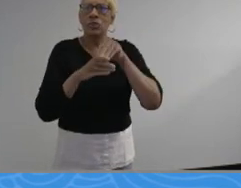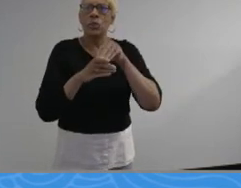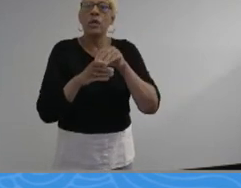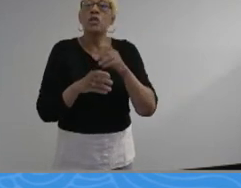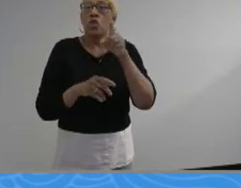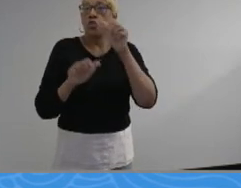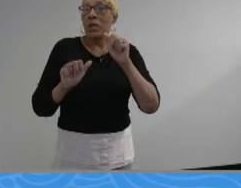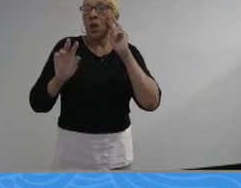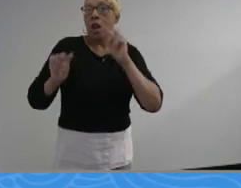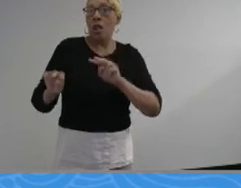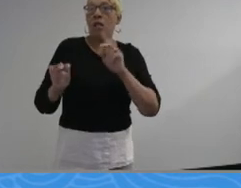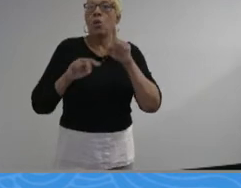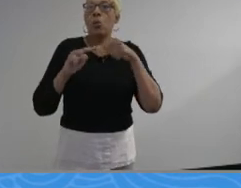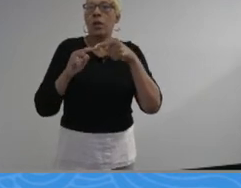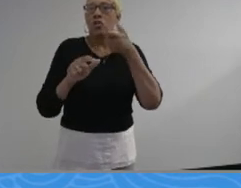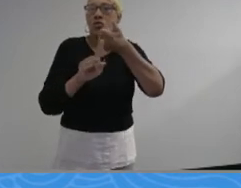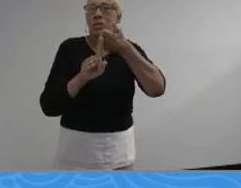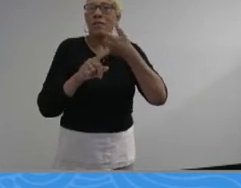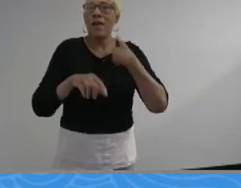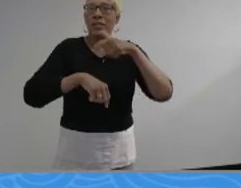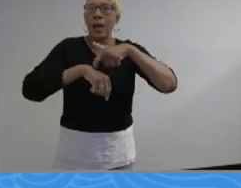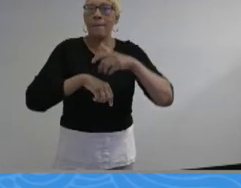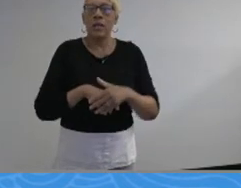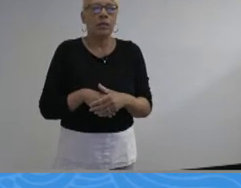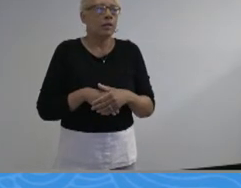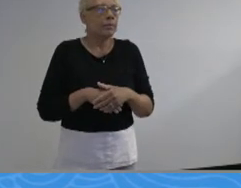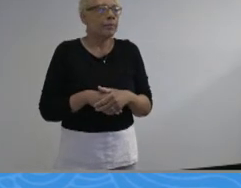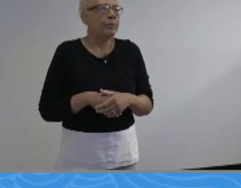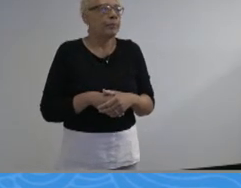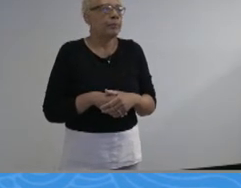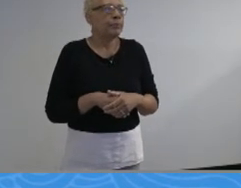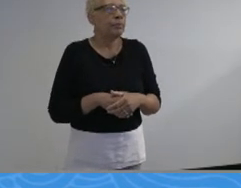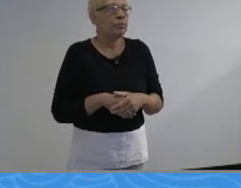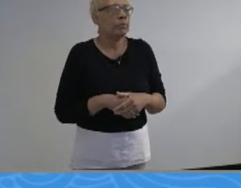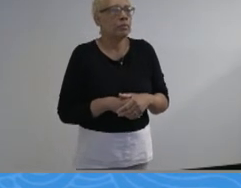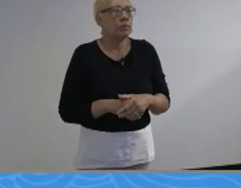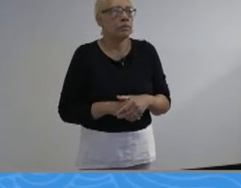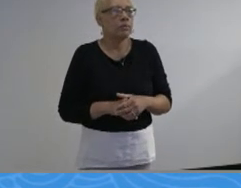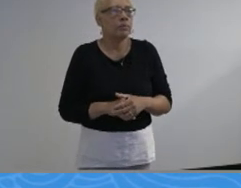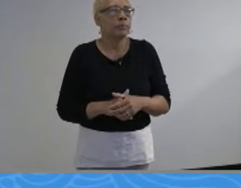that out when you have time. Next slide, please.